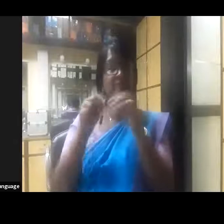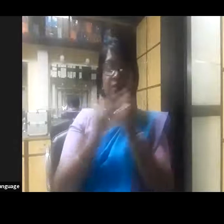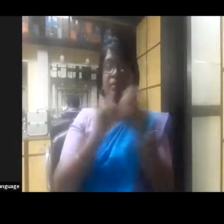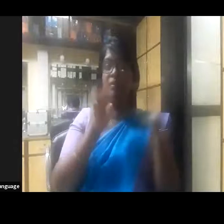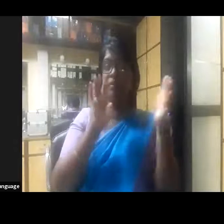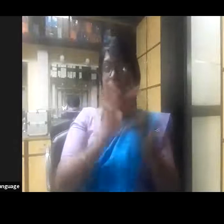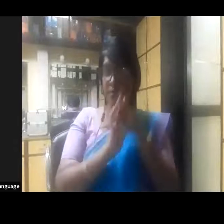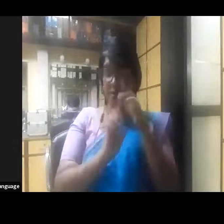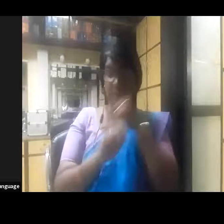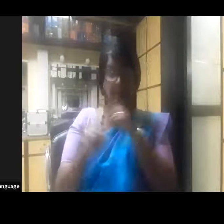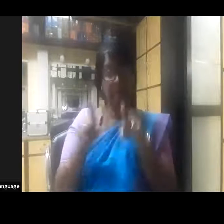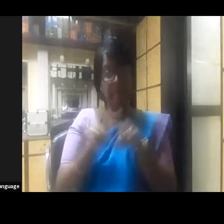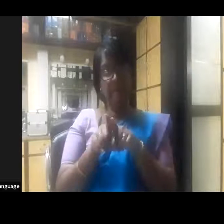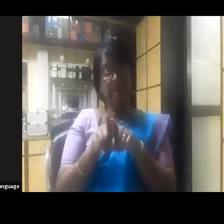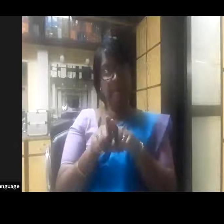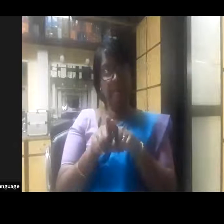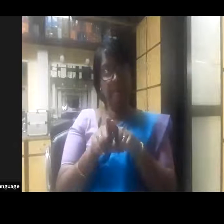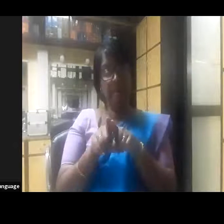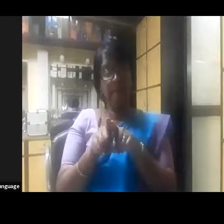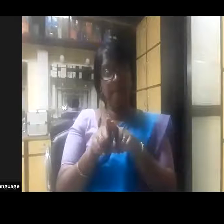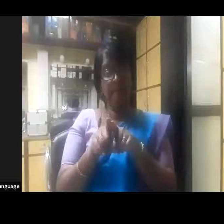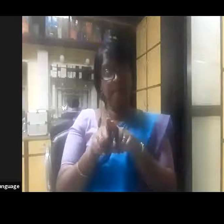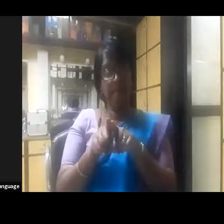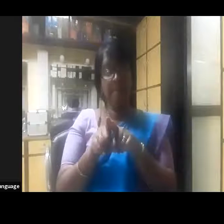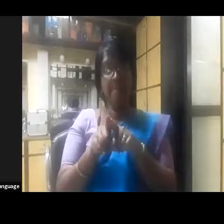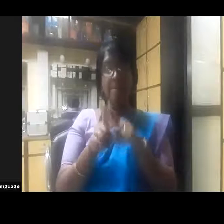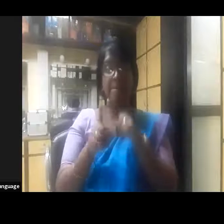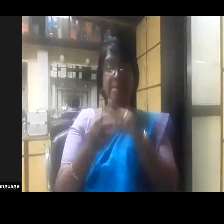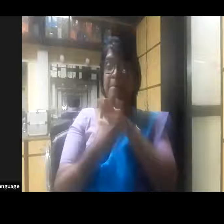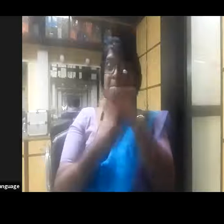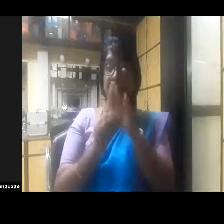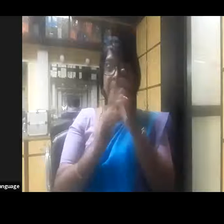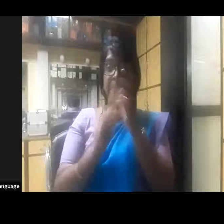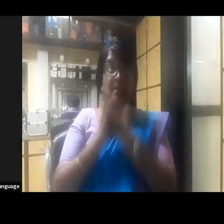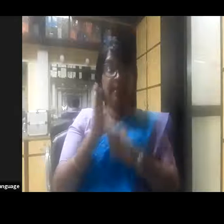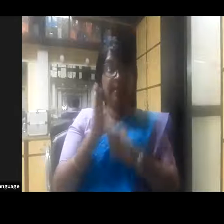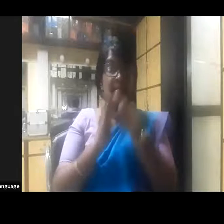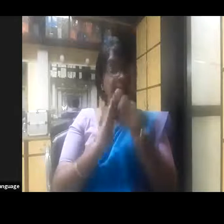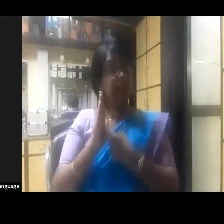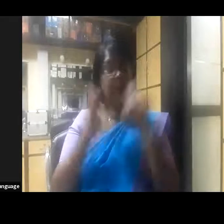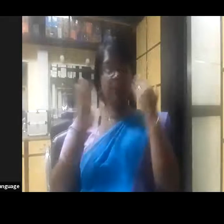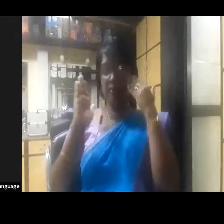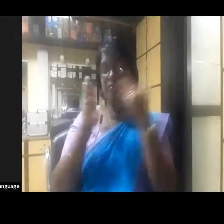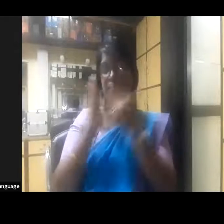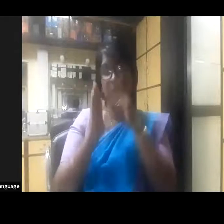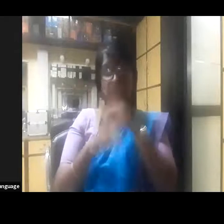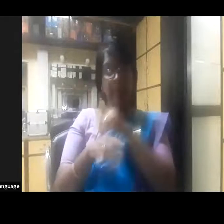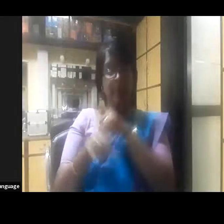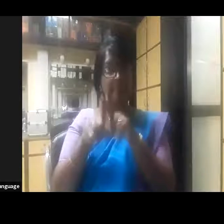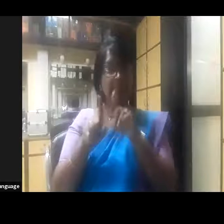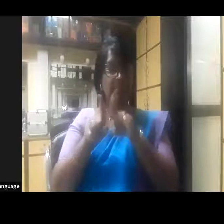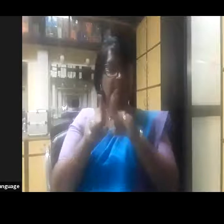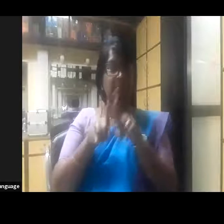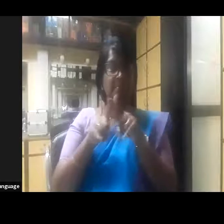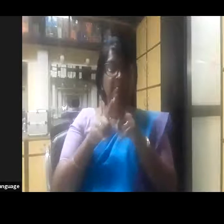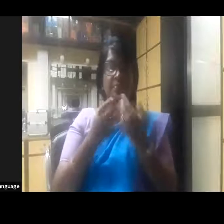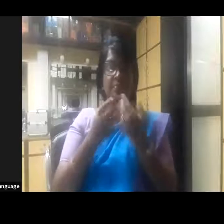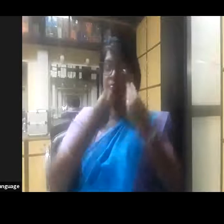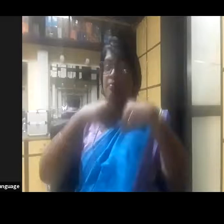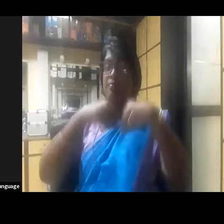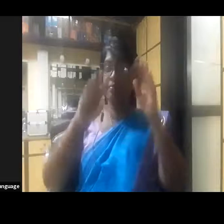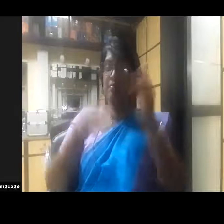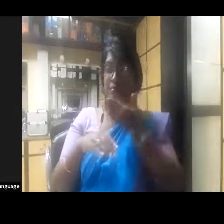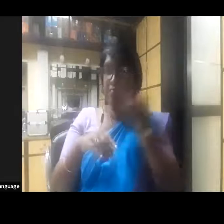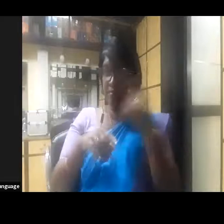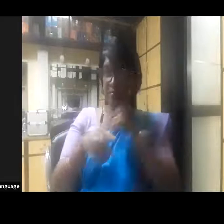are set to cause major technological changes in the industry. The demand for shipping is likely to grow over the